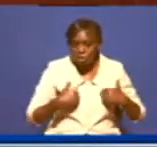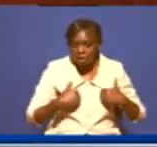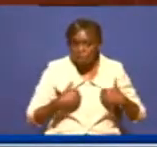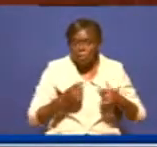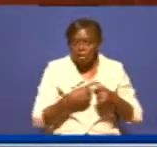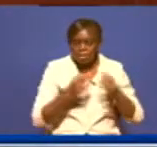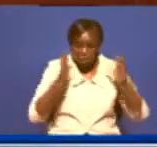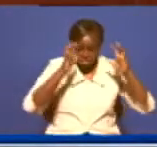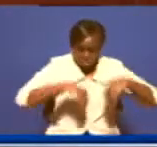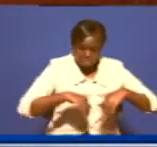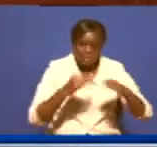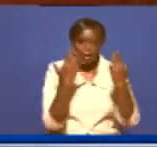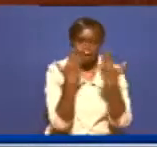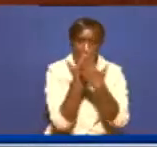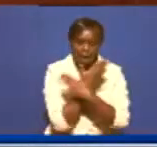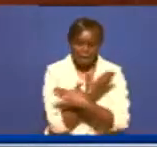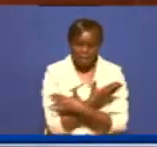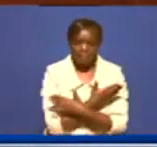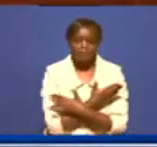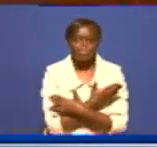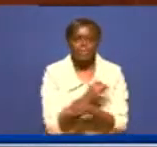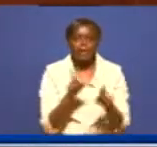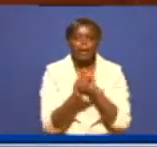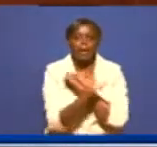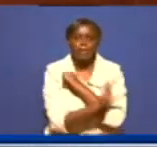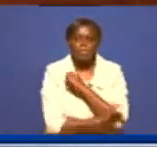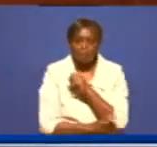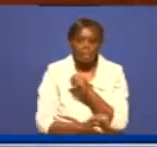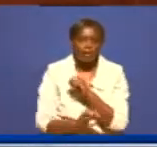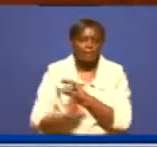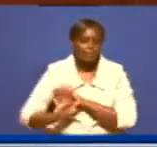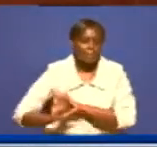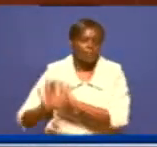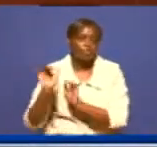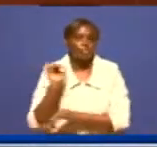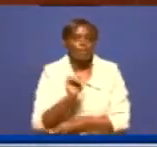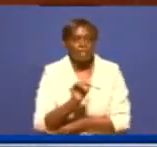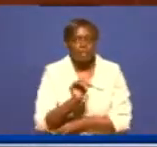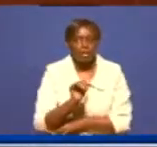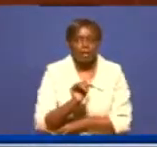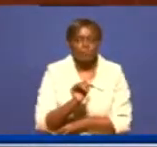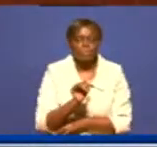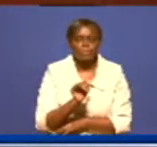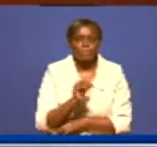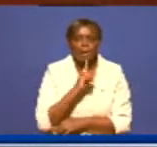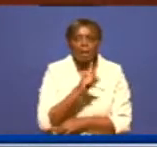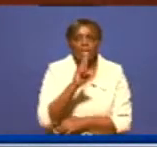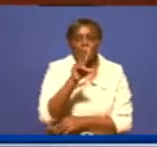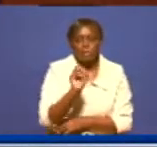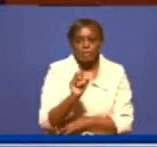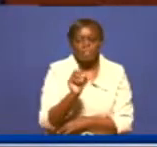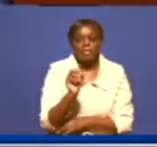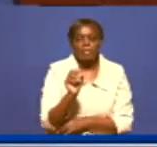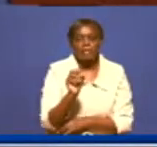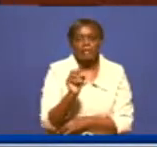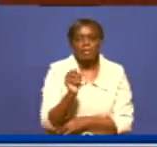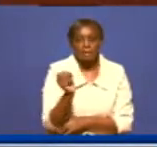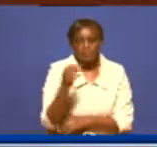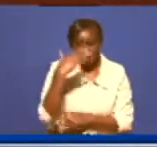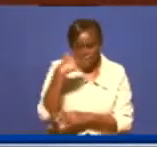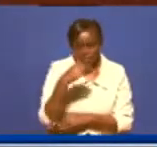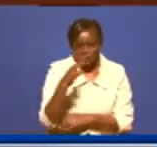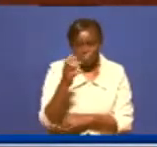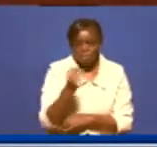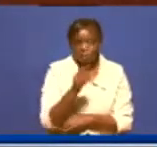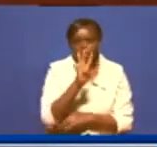night, I think as a country, Madam Speaker, we need to move away from this. And I think 120 or 4 months is very important so